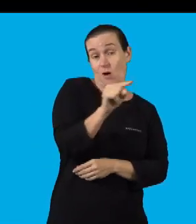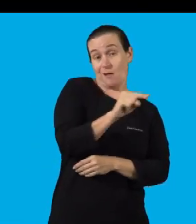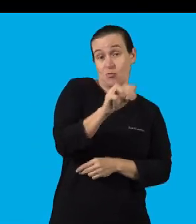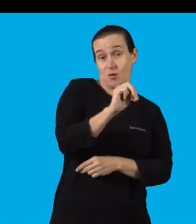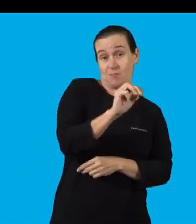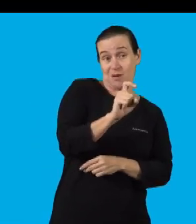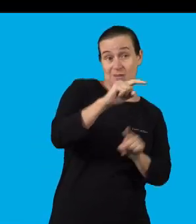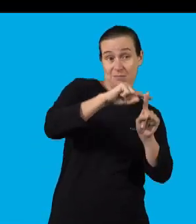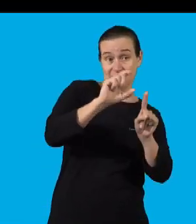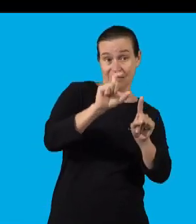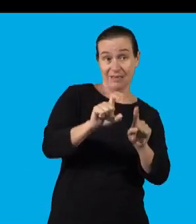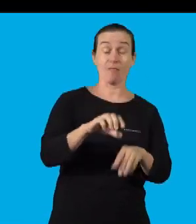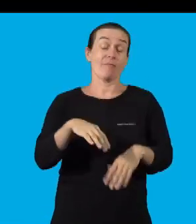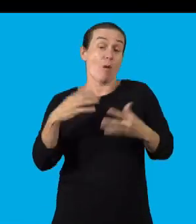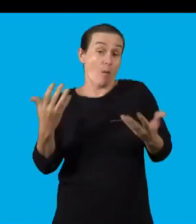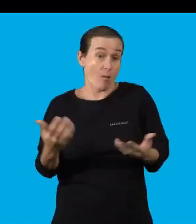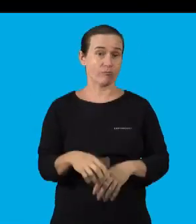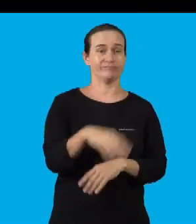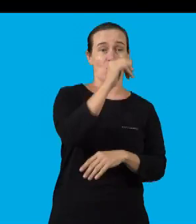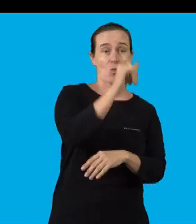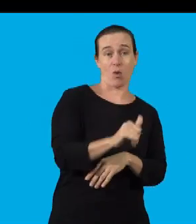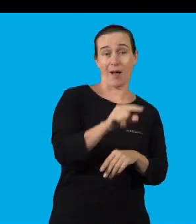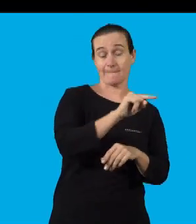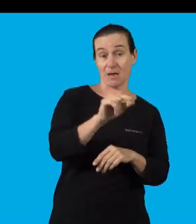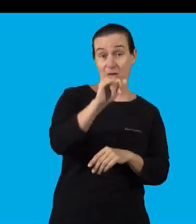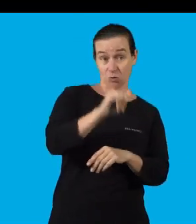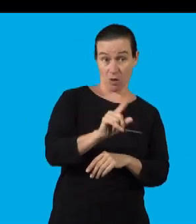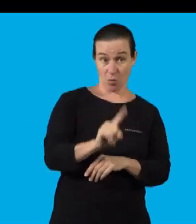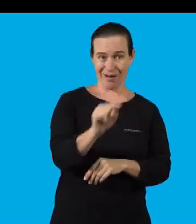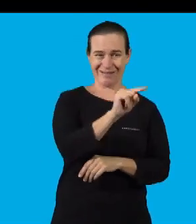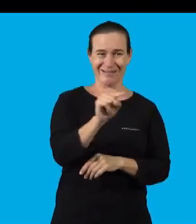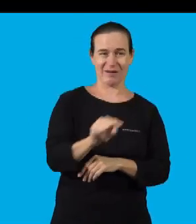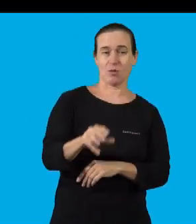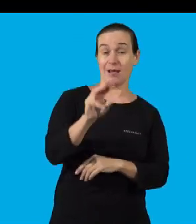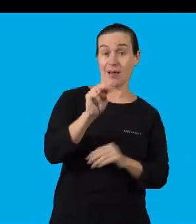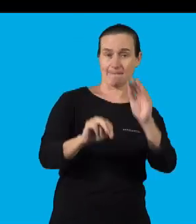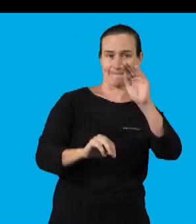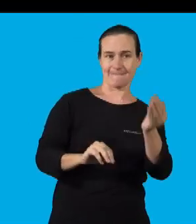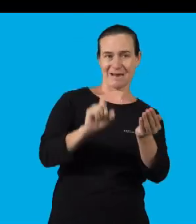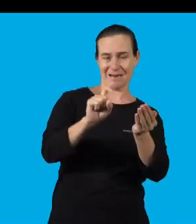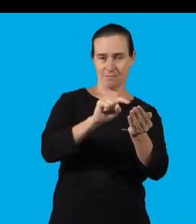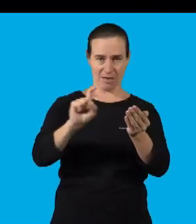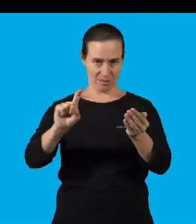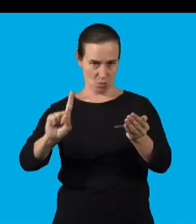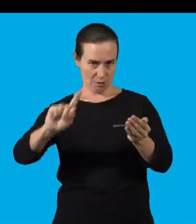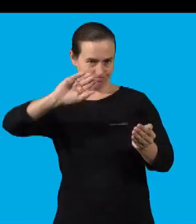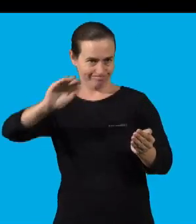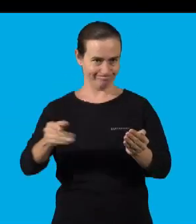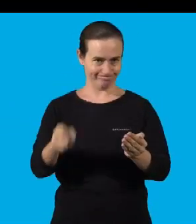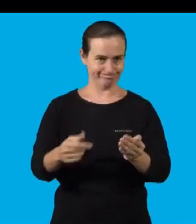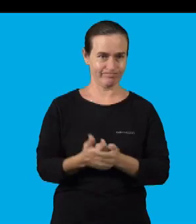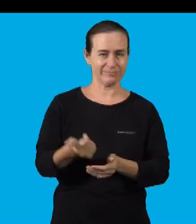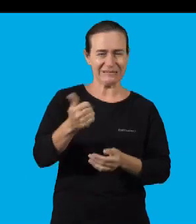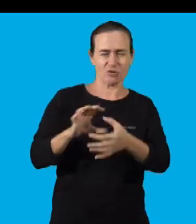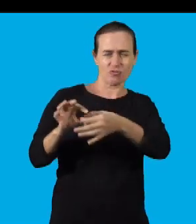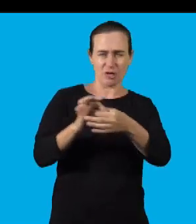plus c or y minus y1 is equals to m multiplied by x minus x1. The